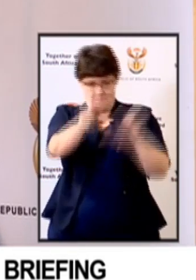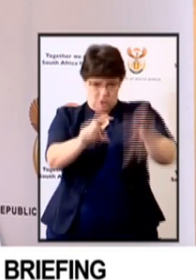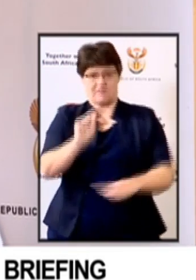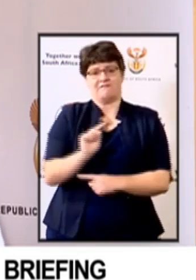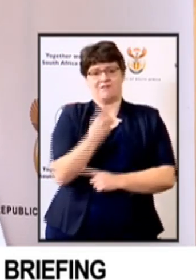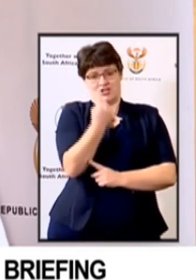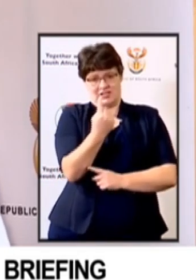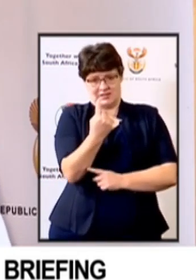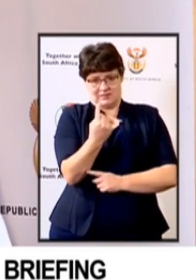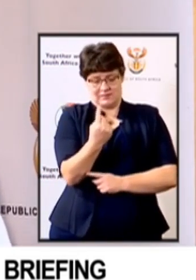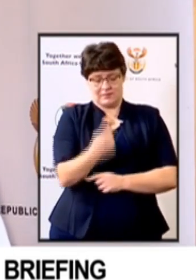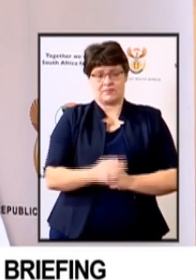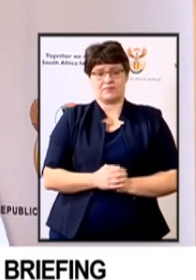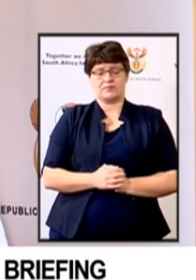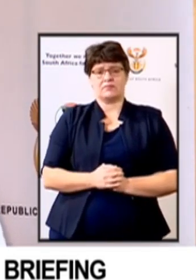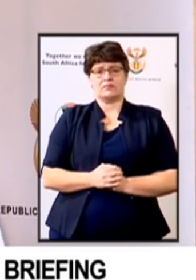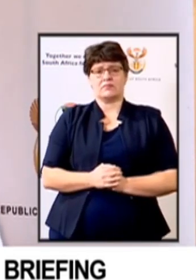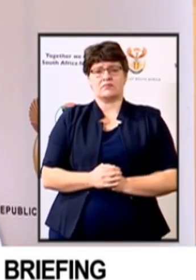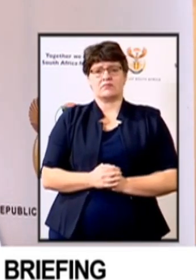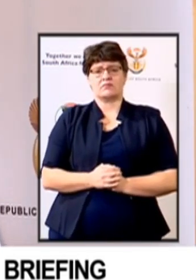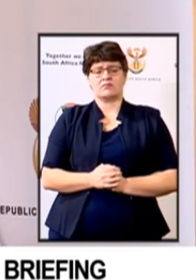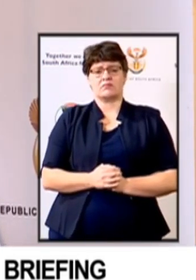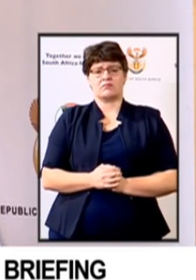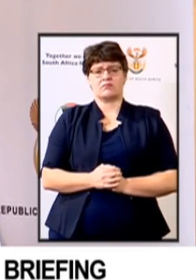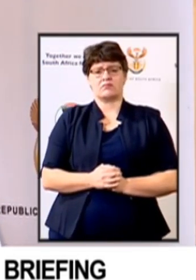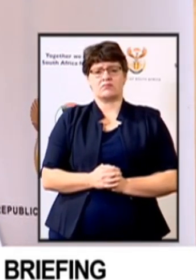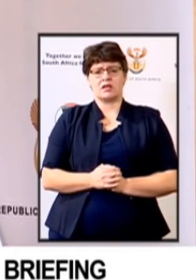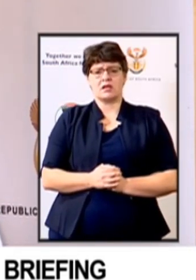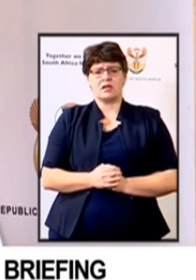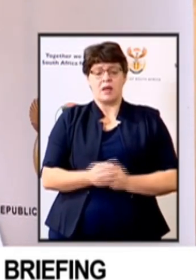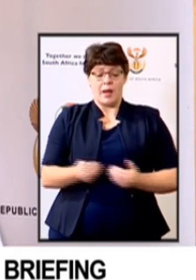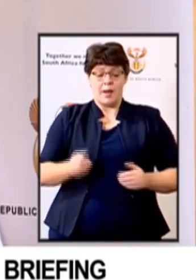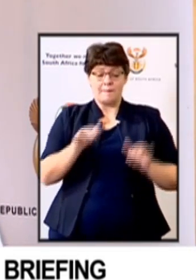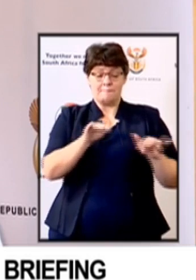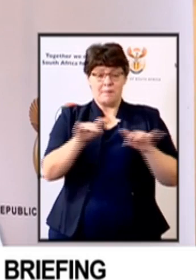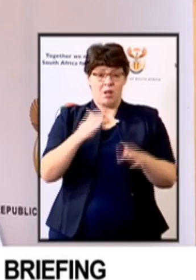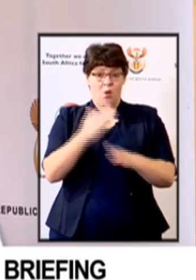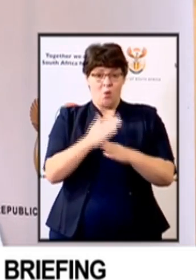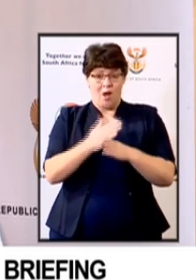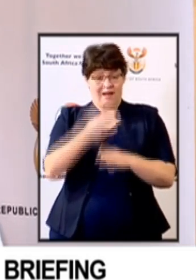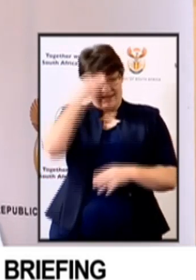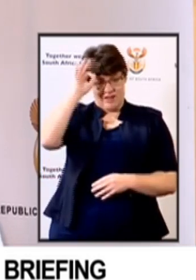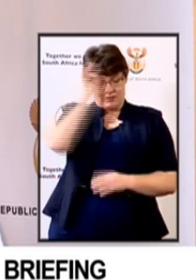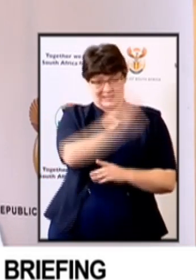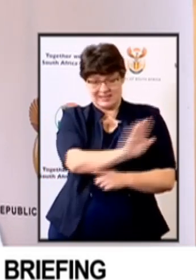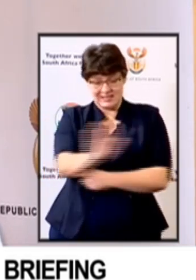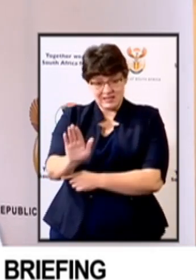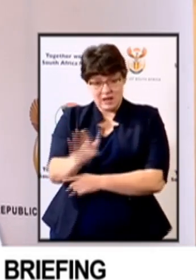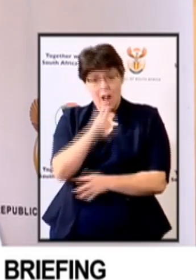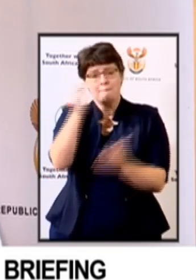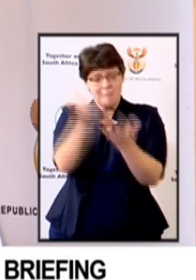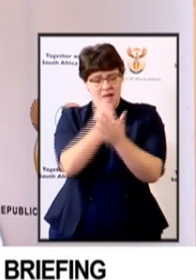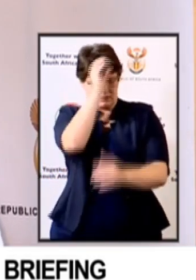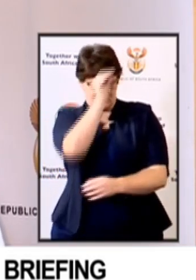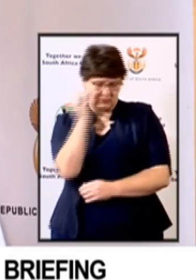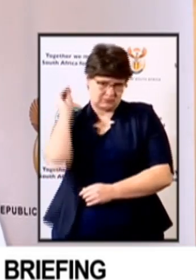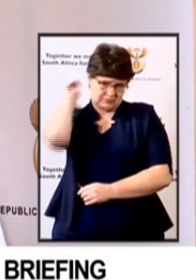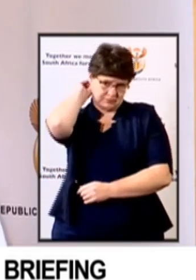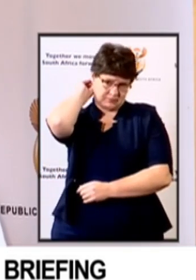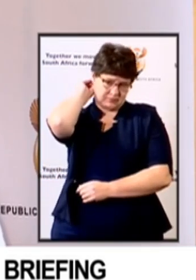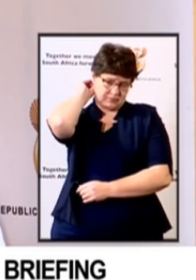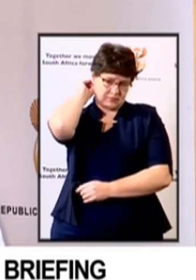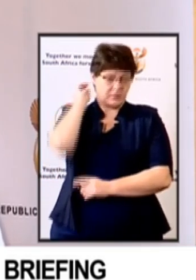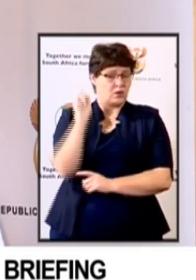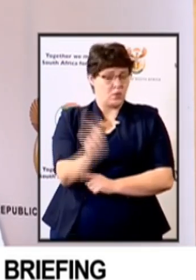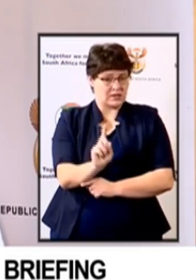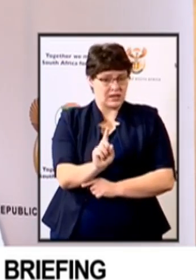And we need to remind all our public servants all over where they are, that each